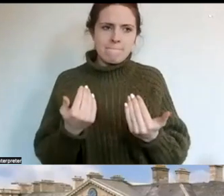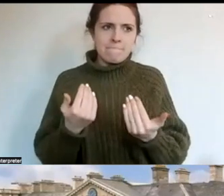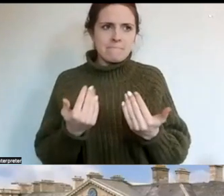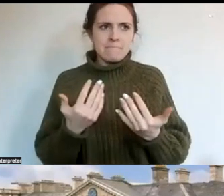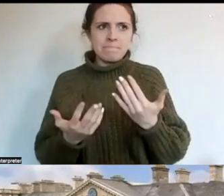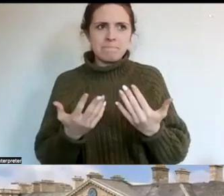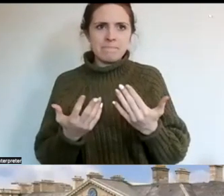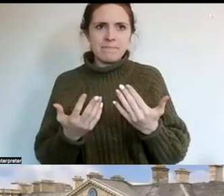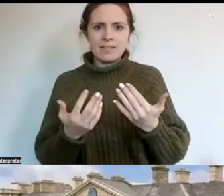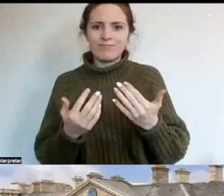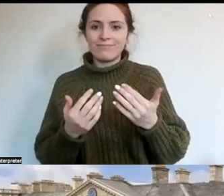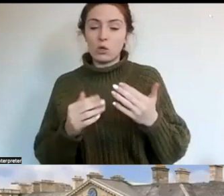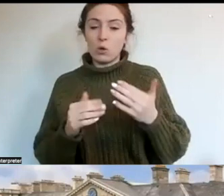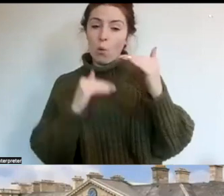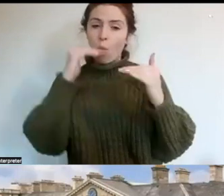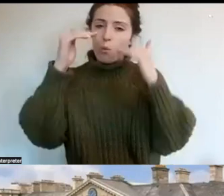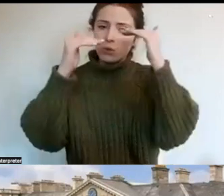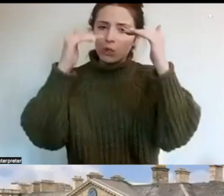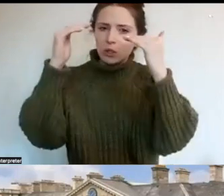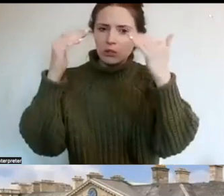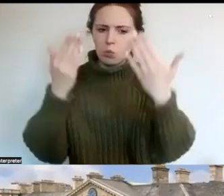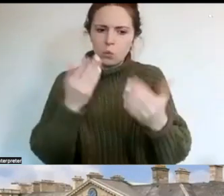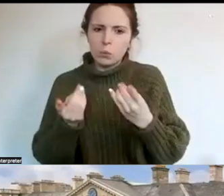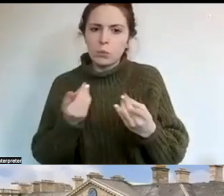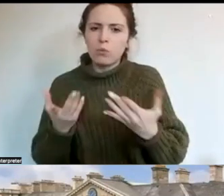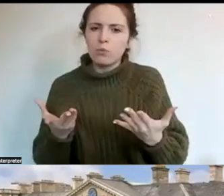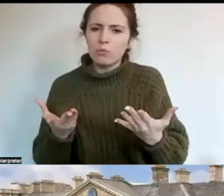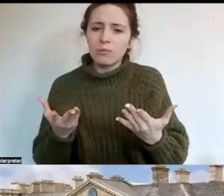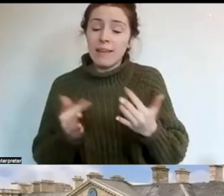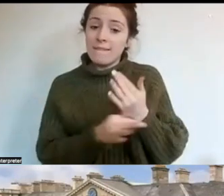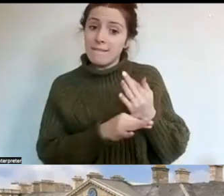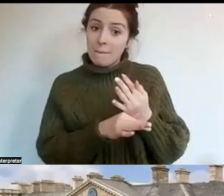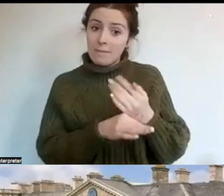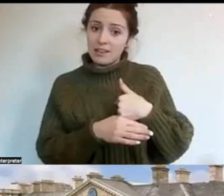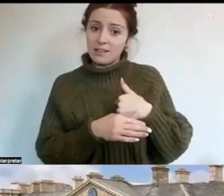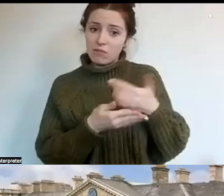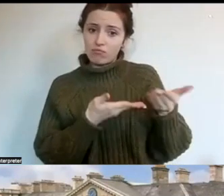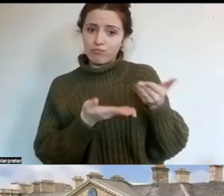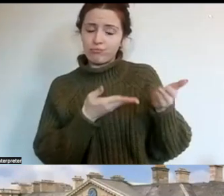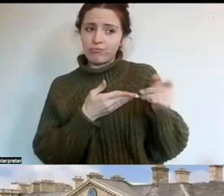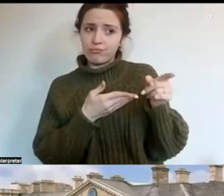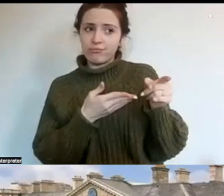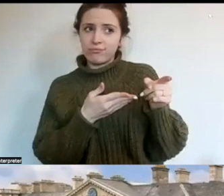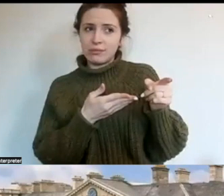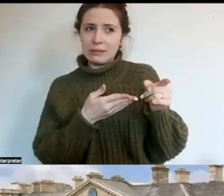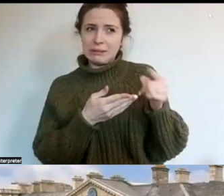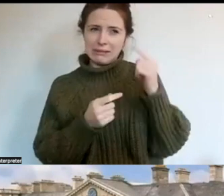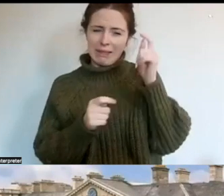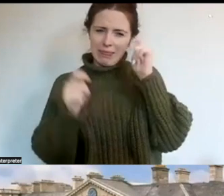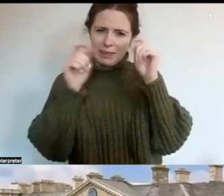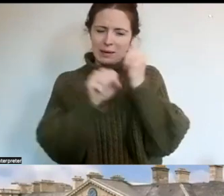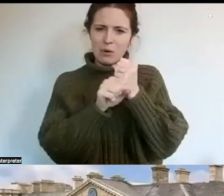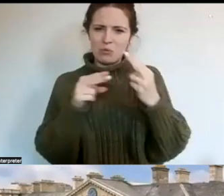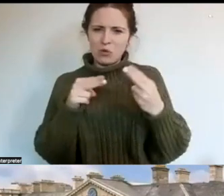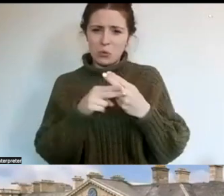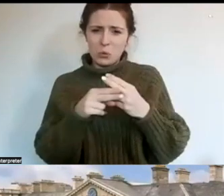precarity around aging. And with the families that I spoke to, the prospect of a nursing home was a source